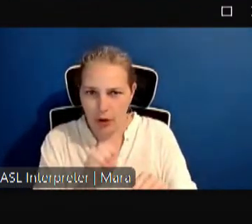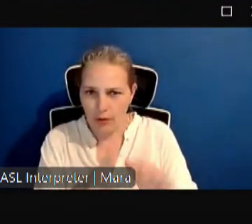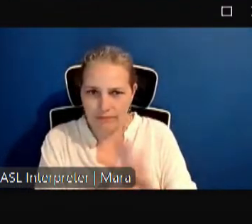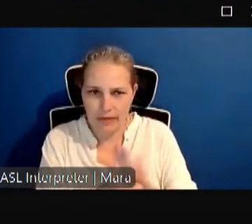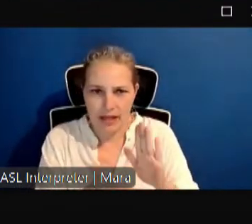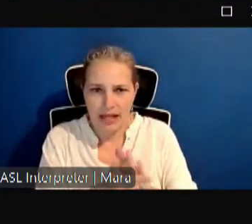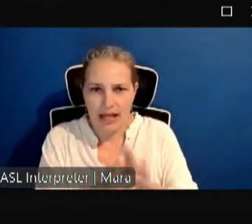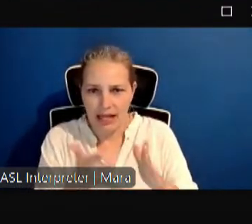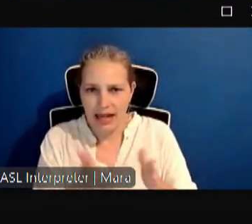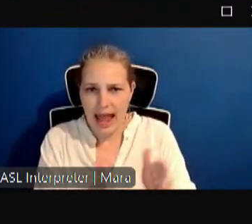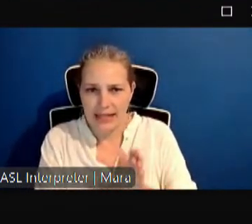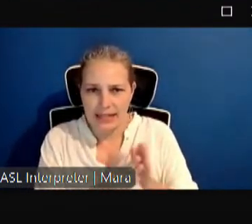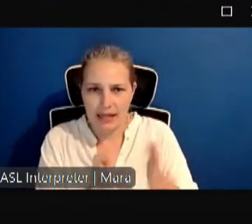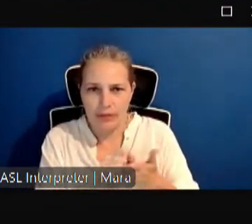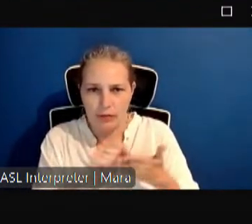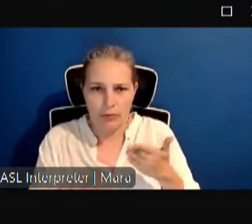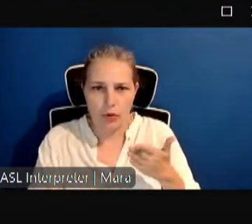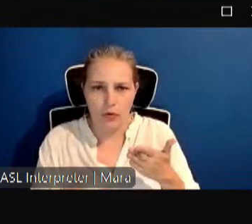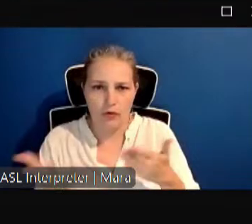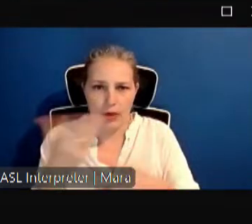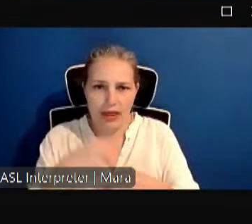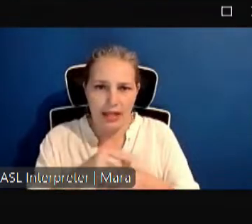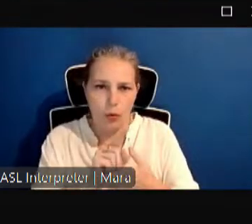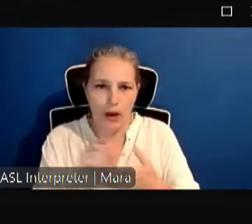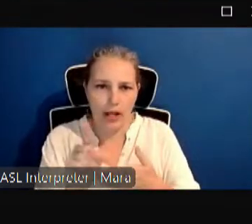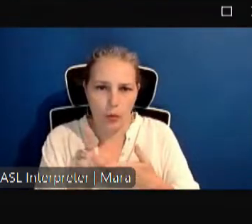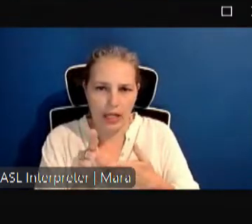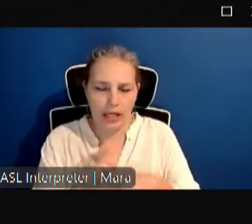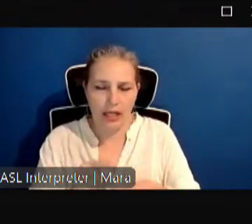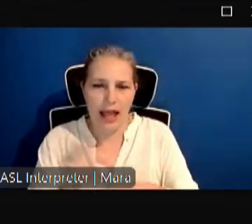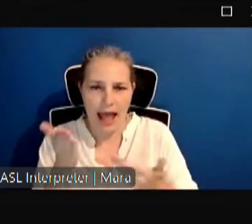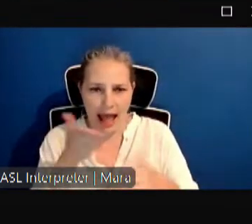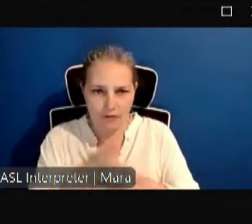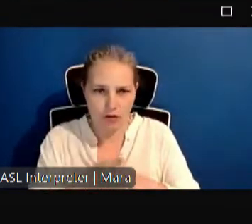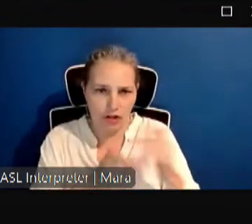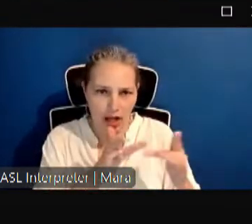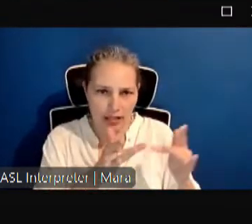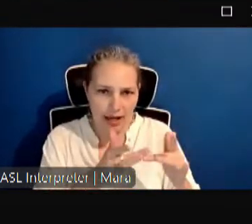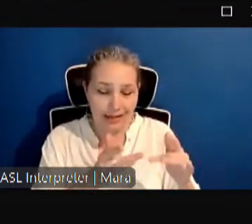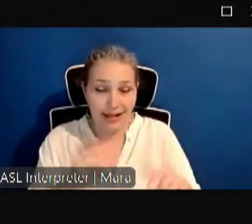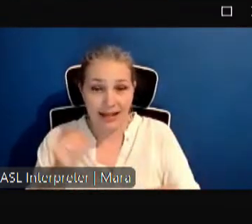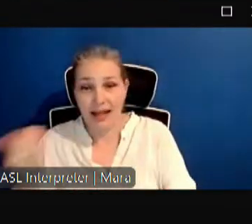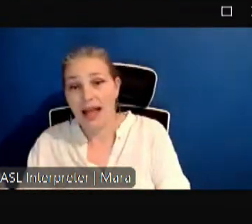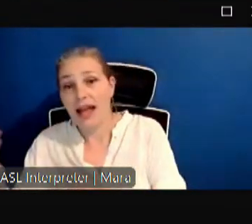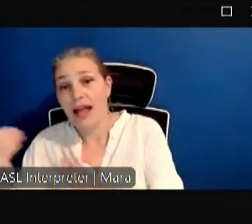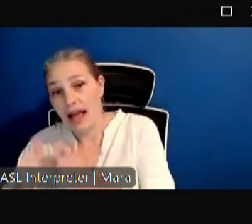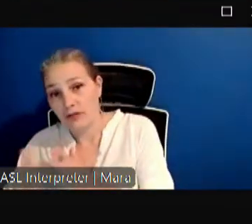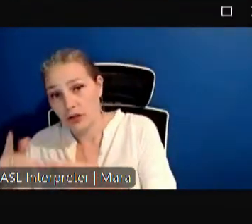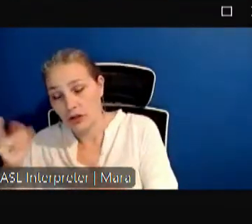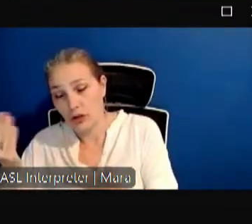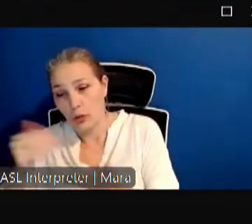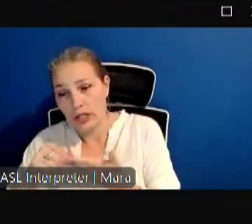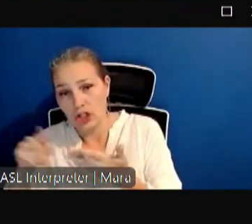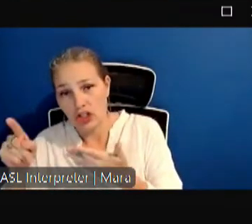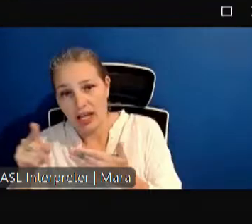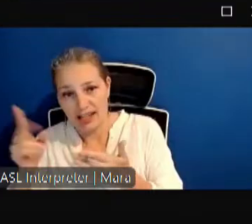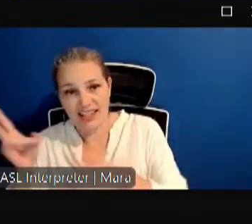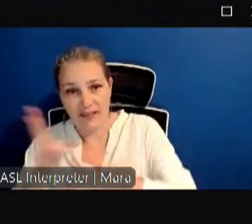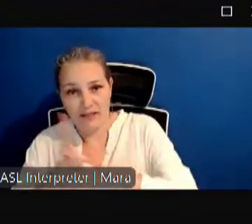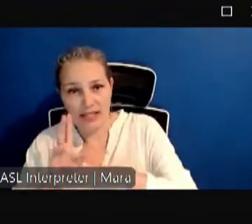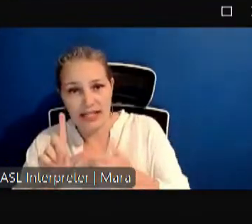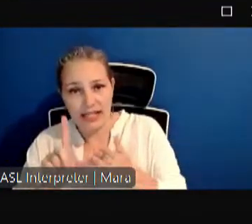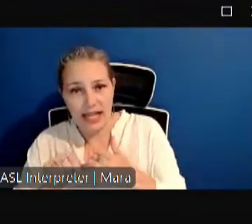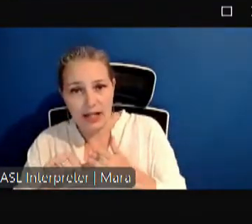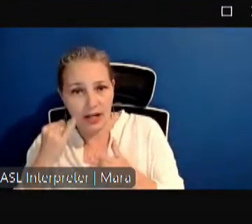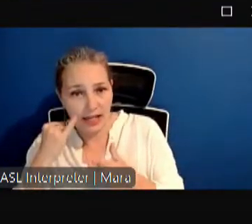contact. After 7 days, if we, after a re-inspection is conducted and we determine that the sign has not